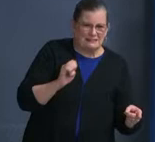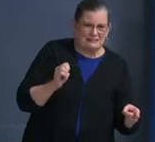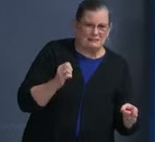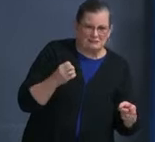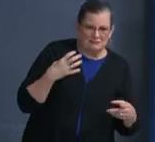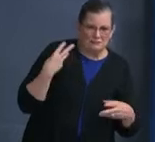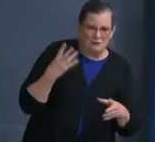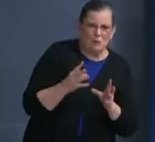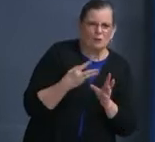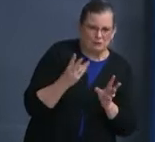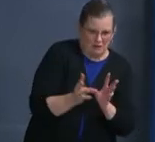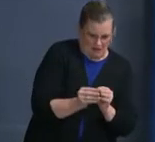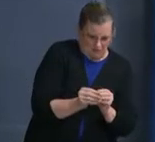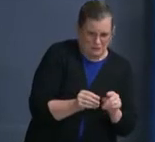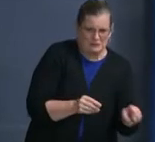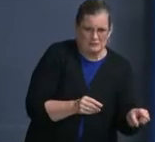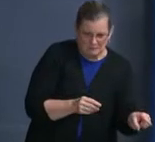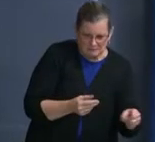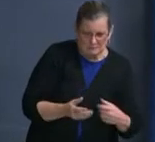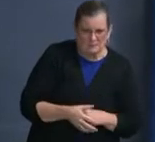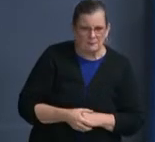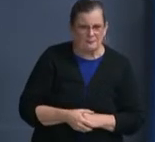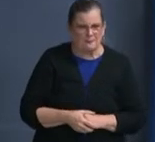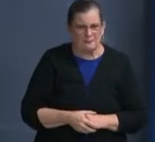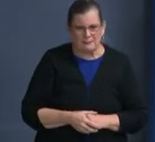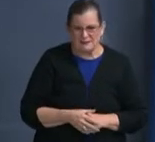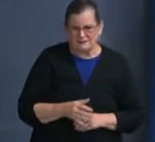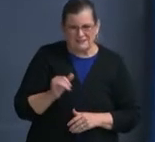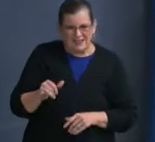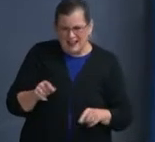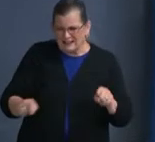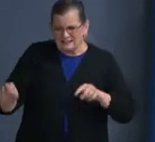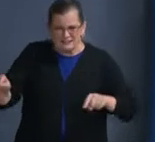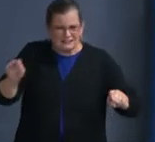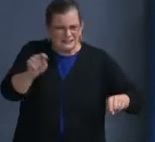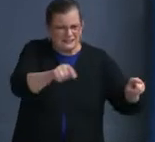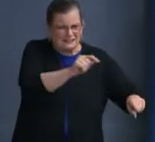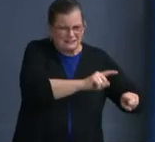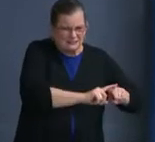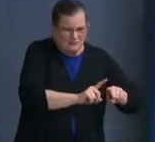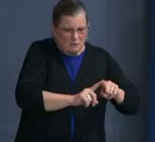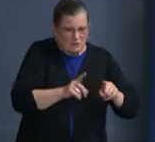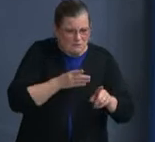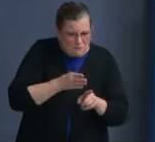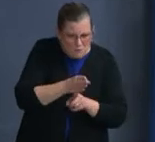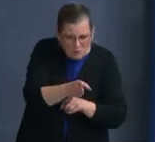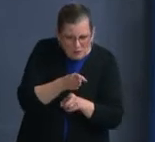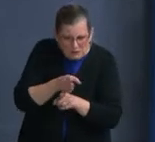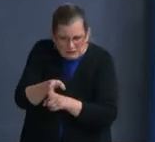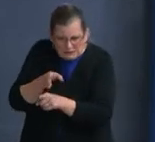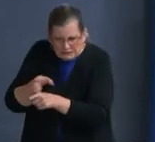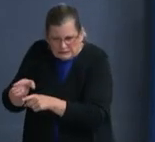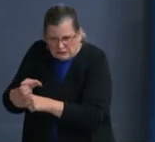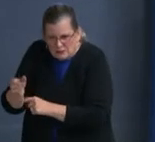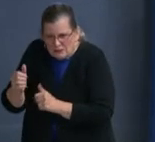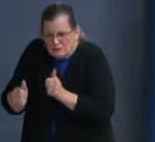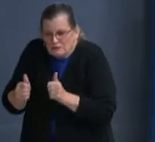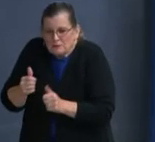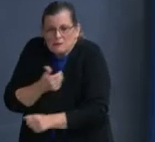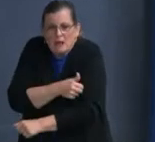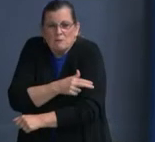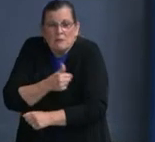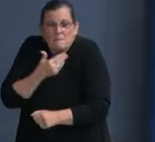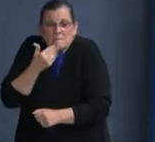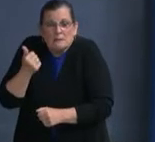unique or the situation that I described with each of our hospitals sort of specializing in different things, having more